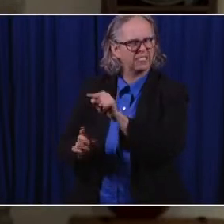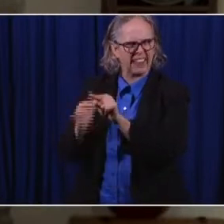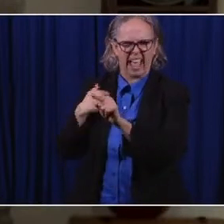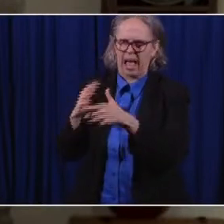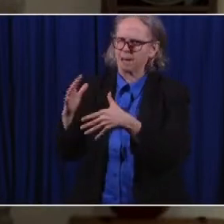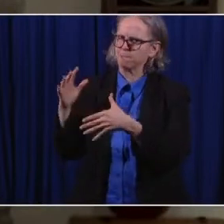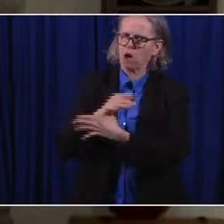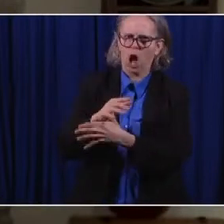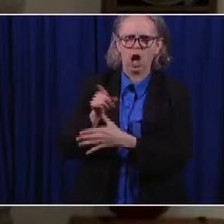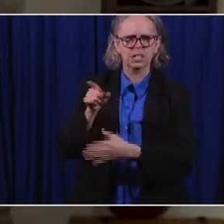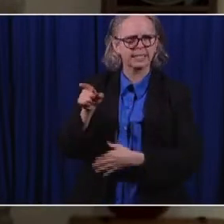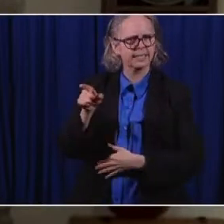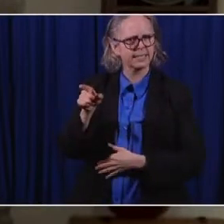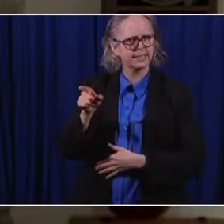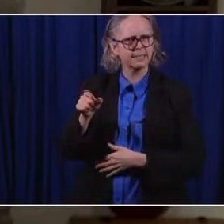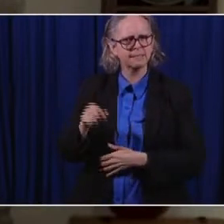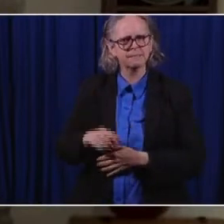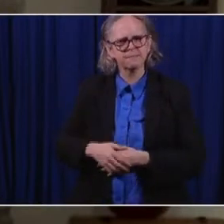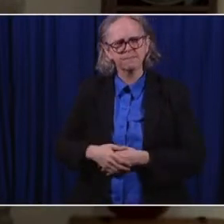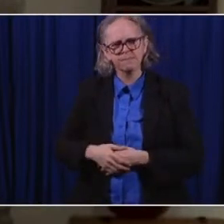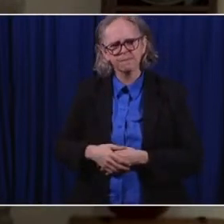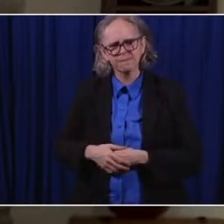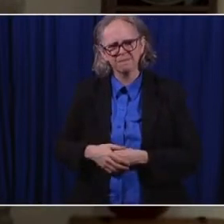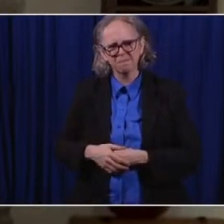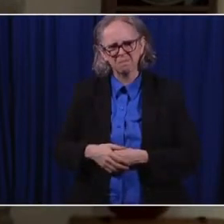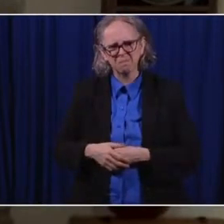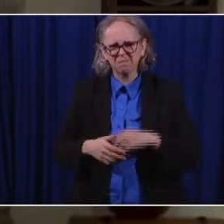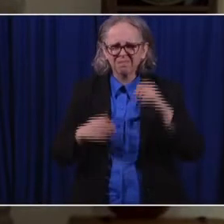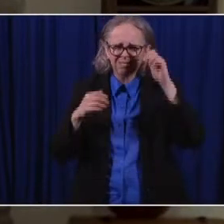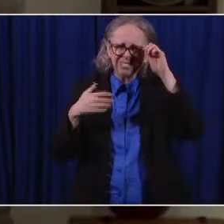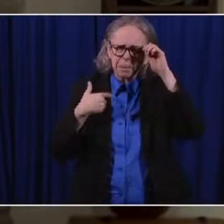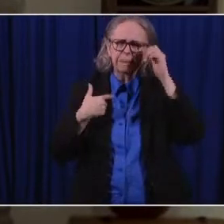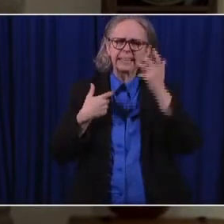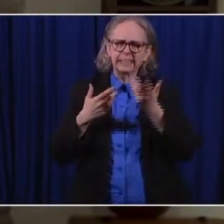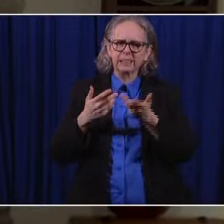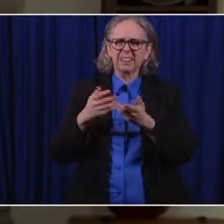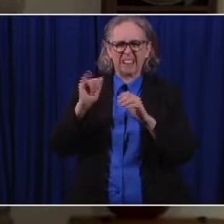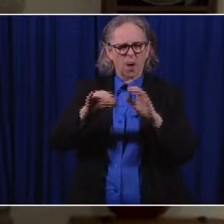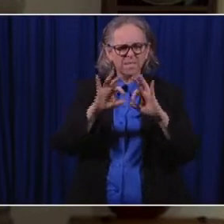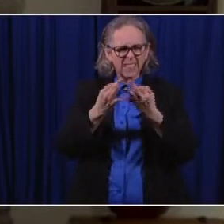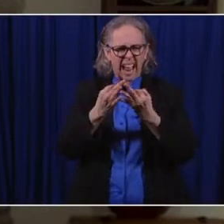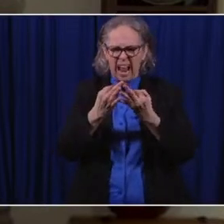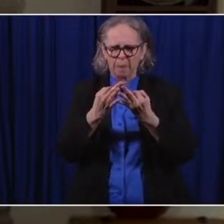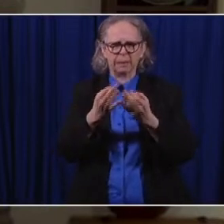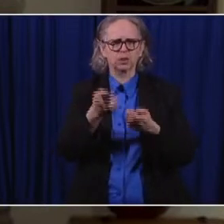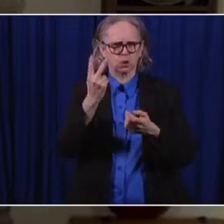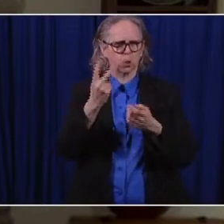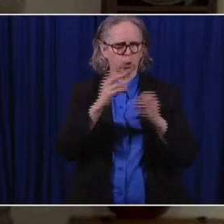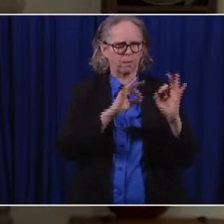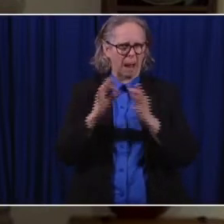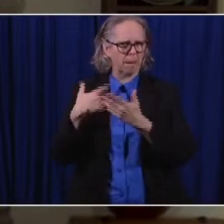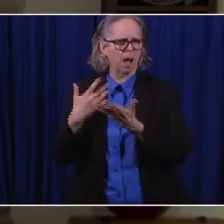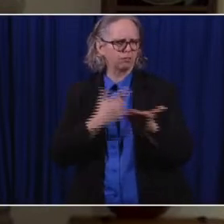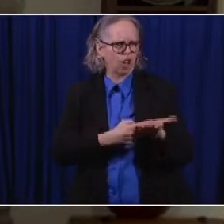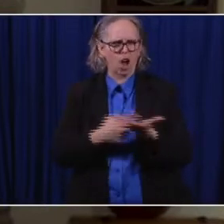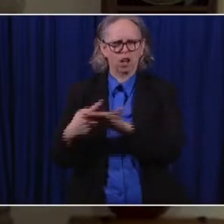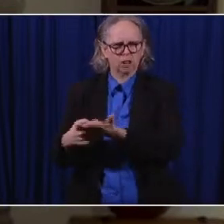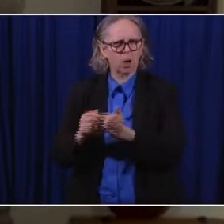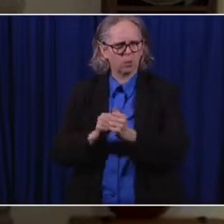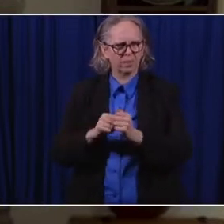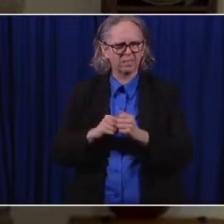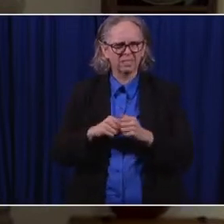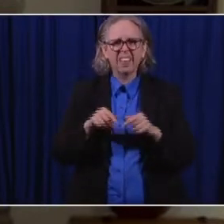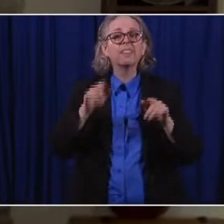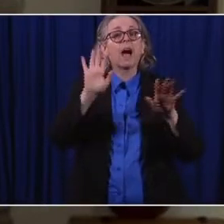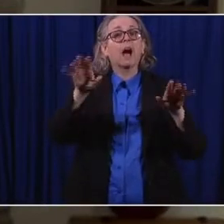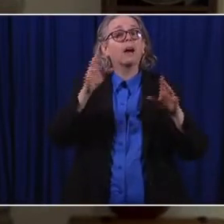process of writing notes to two families who lost a loved one who worked for the state of Ohio, worked for the people